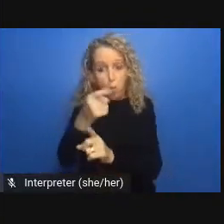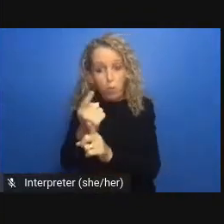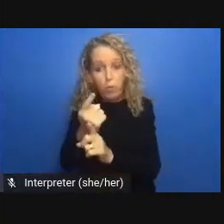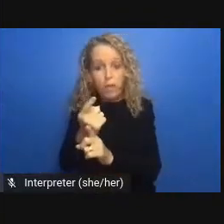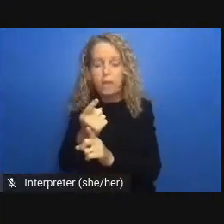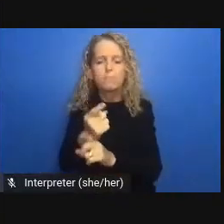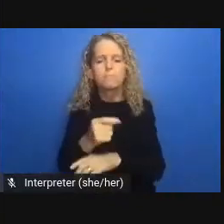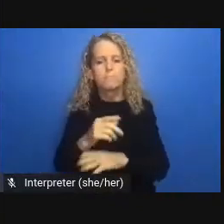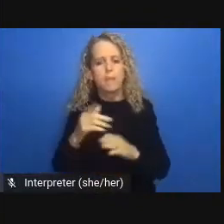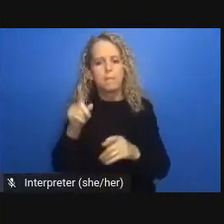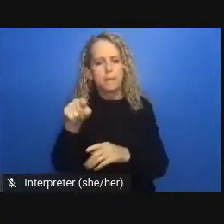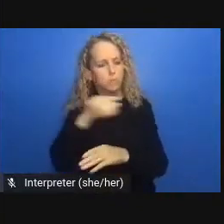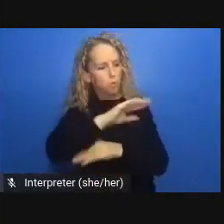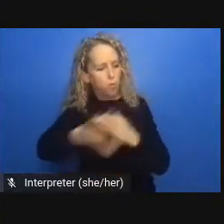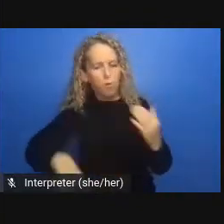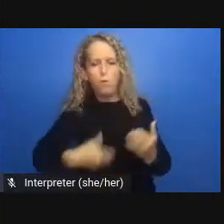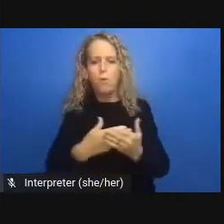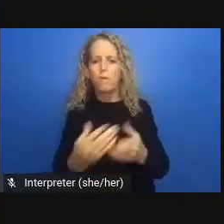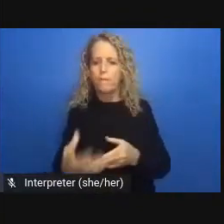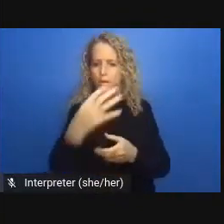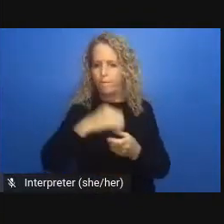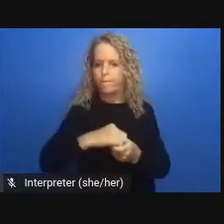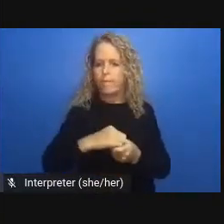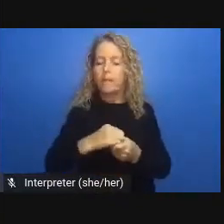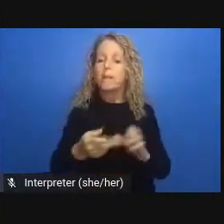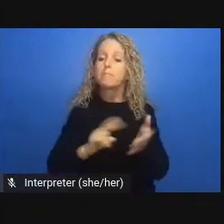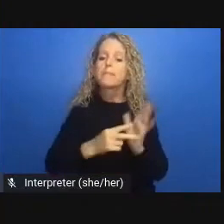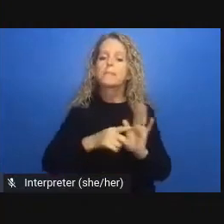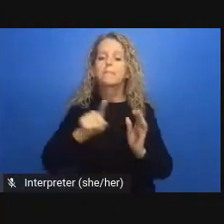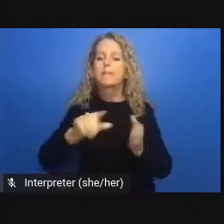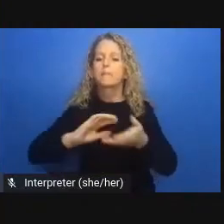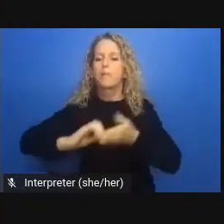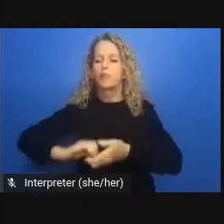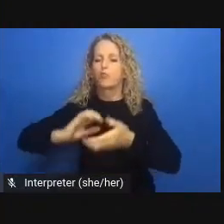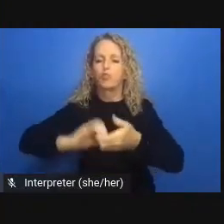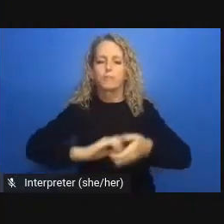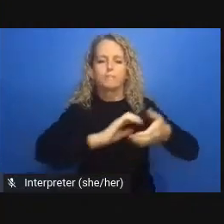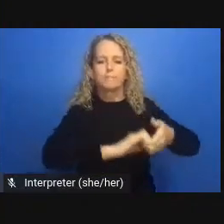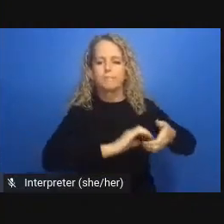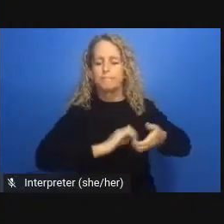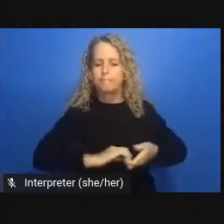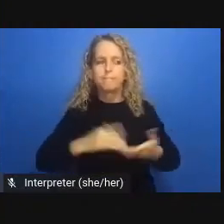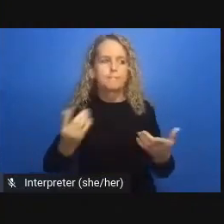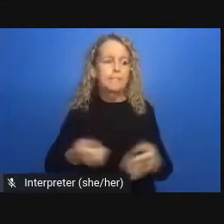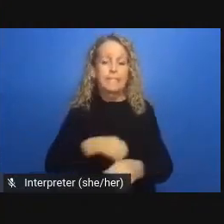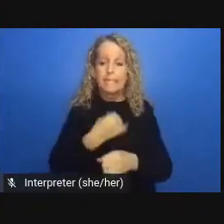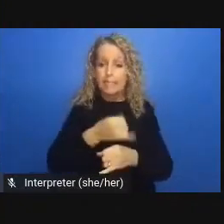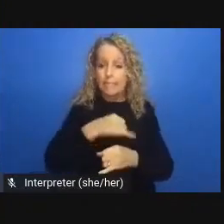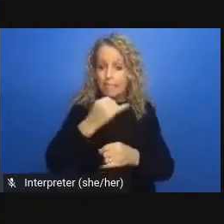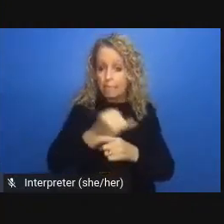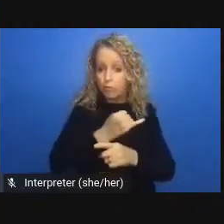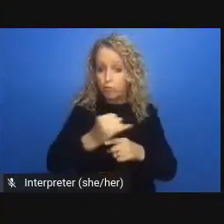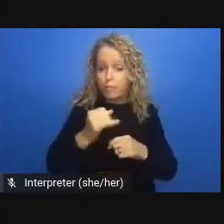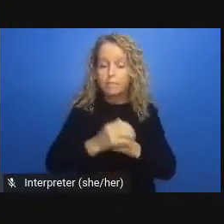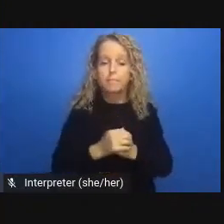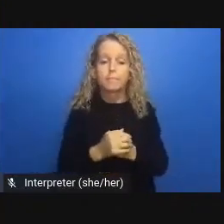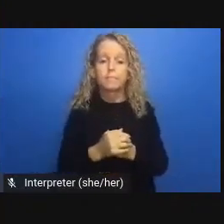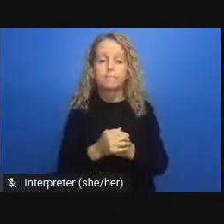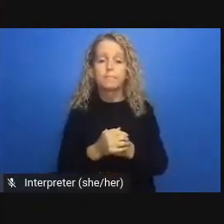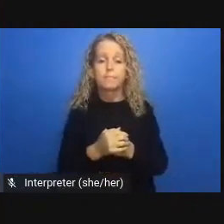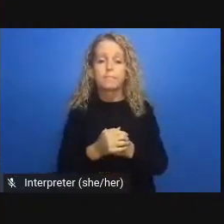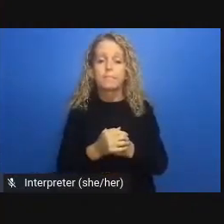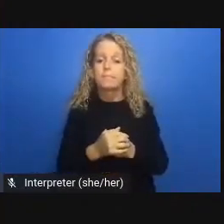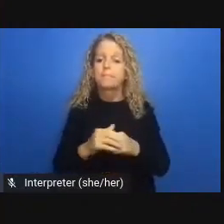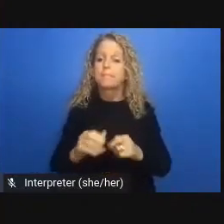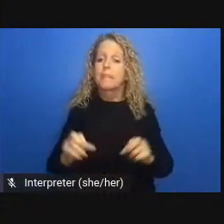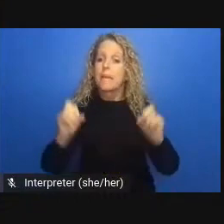to play their part. And in order to do that, we need to partner. So we need to partner with industry. We need to partner with all of the different elements of